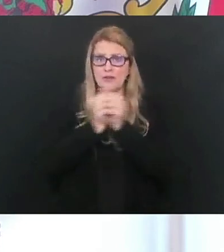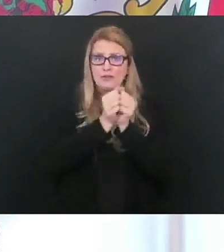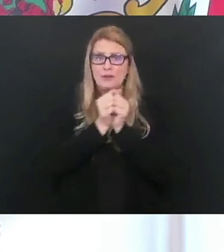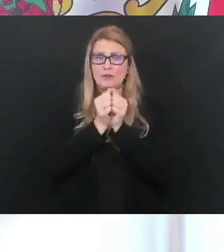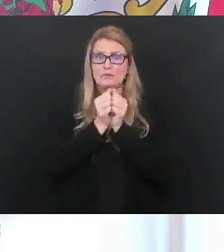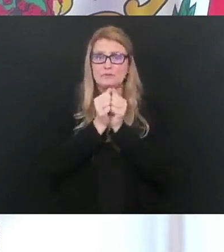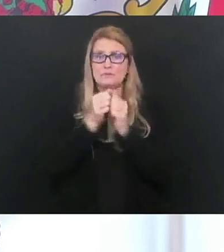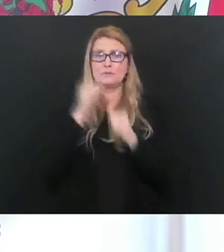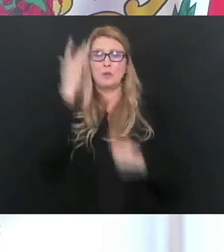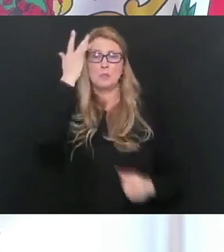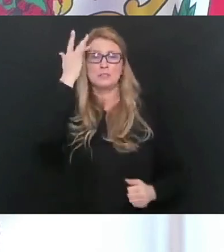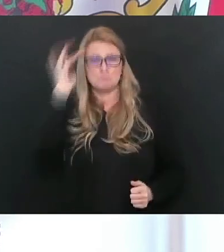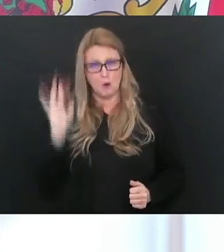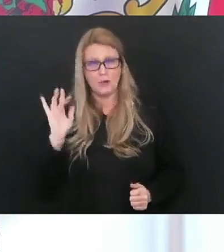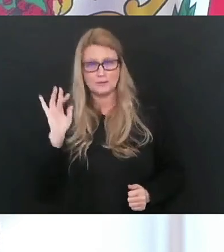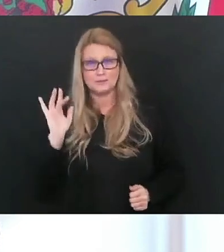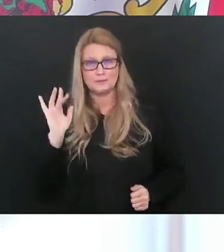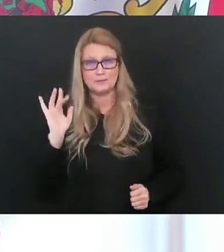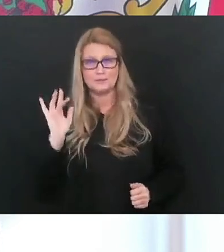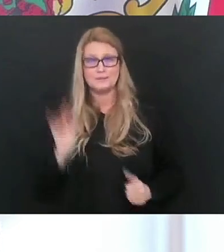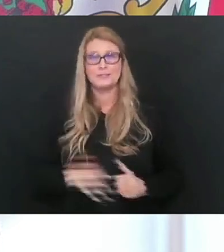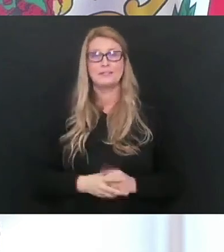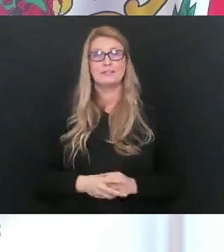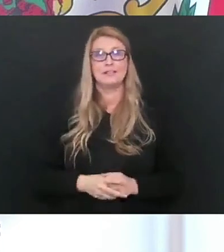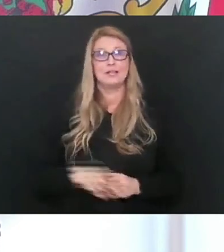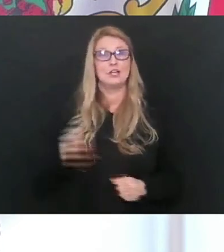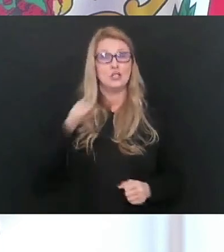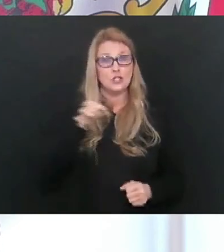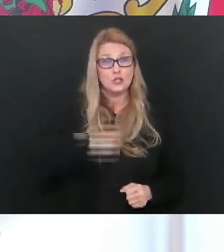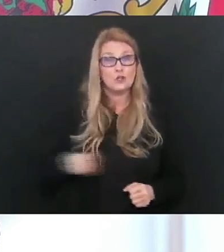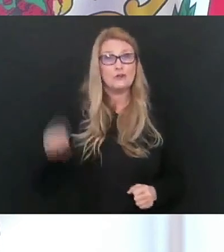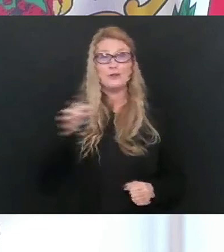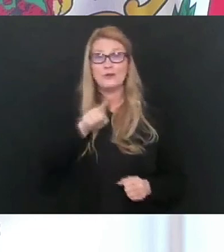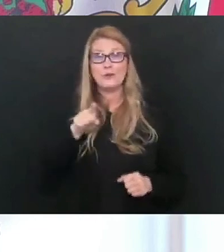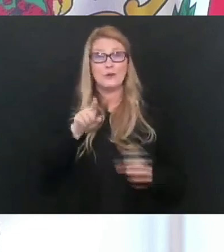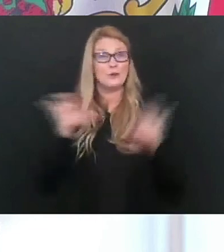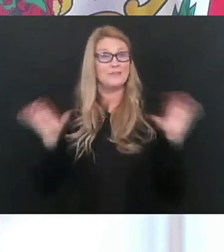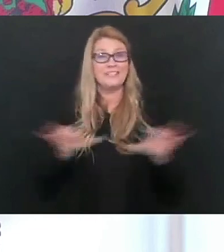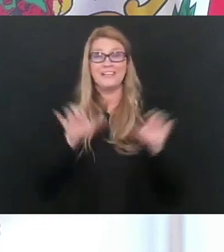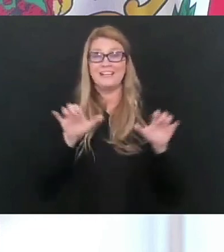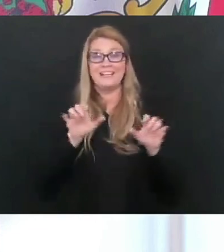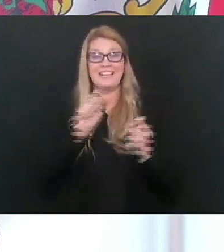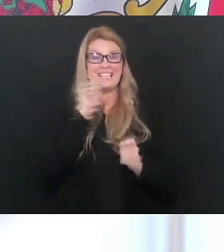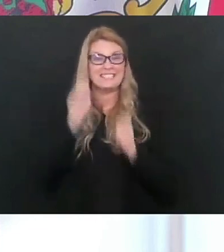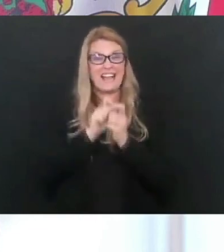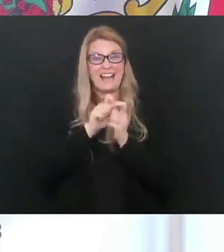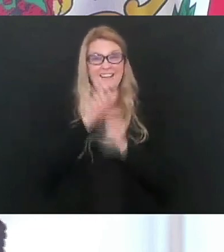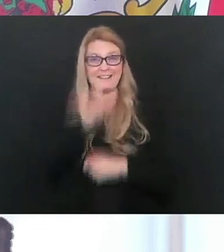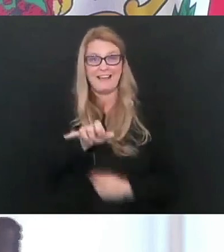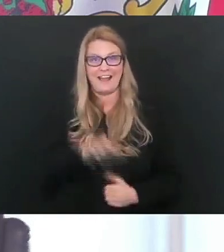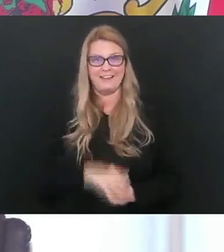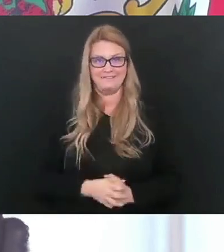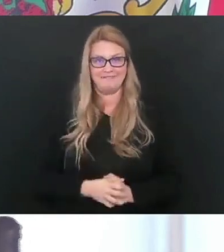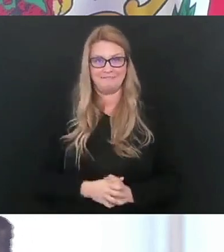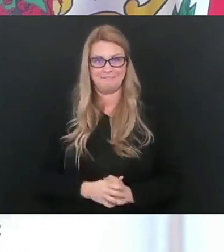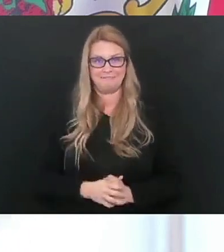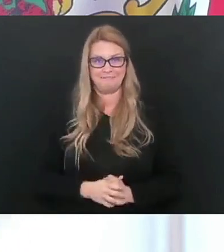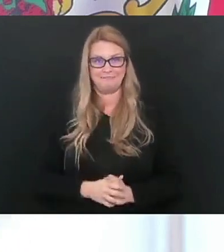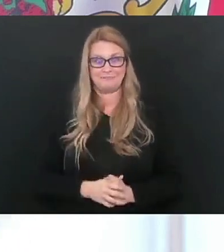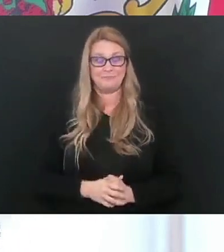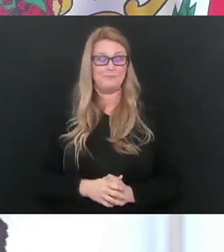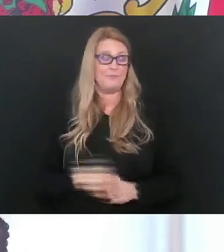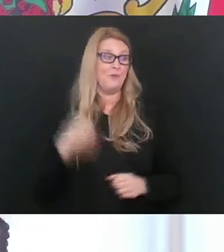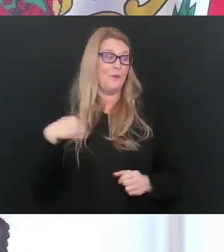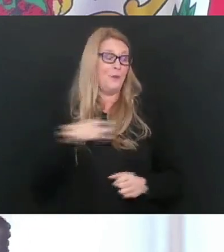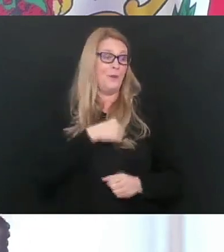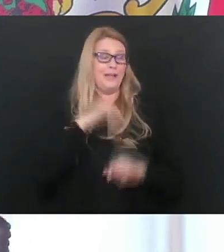smart. Absolutely. Did you not just do exactly that? Now, we can all sit